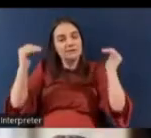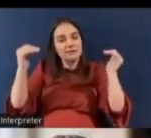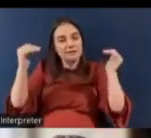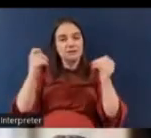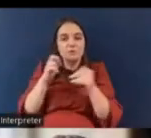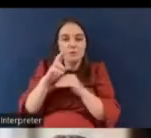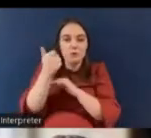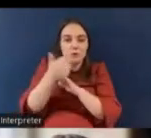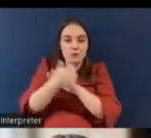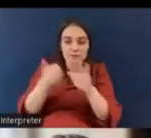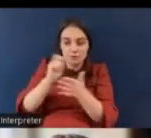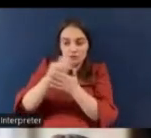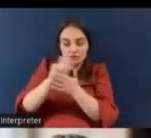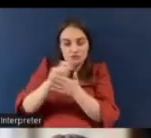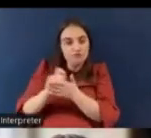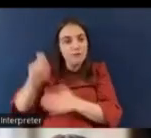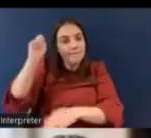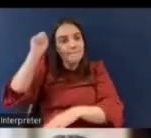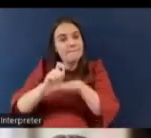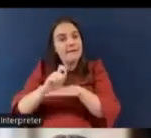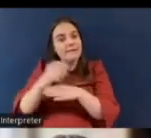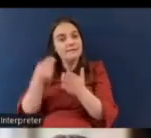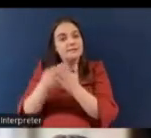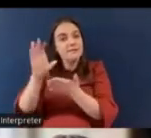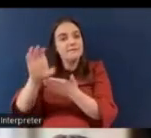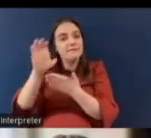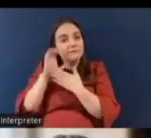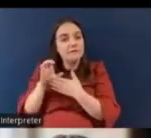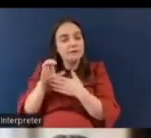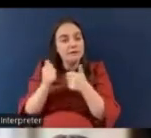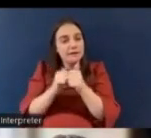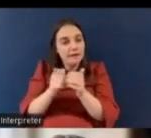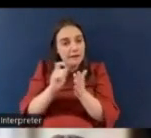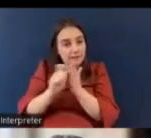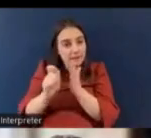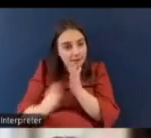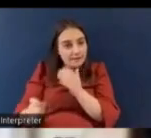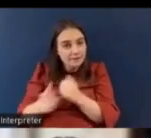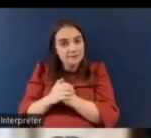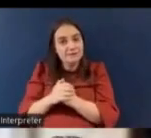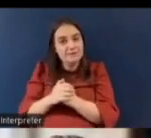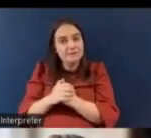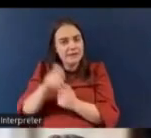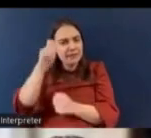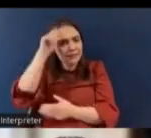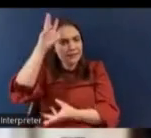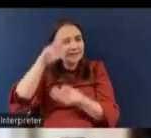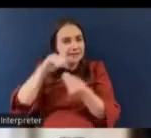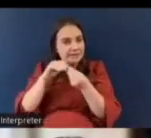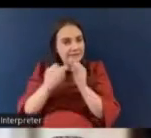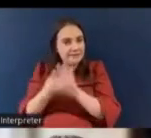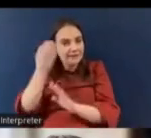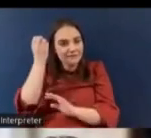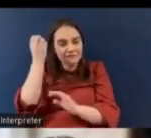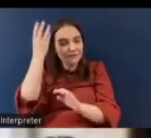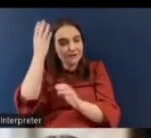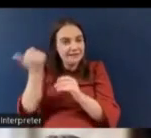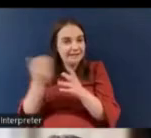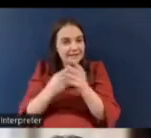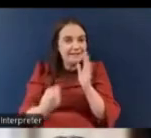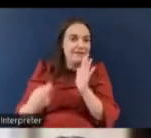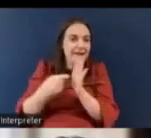to write the best funding applications and get that money. If I've left out anything, please.